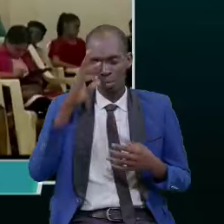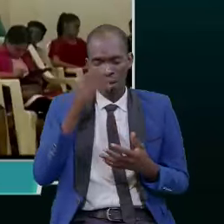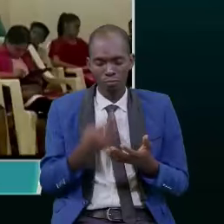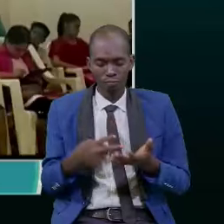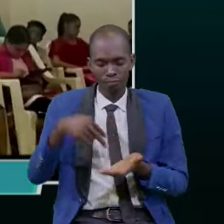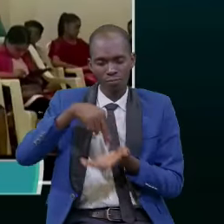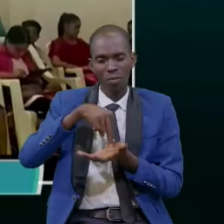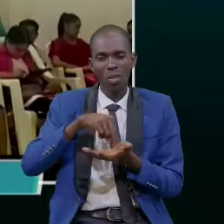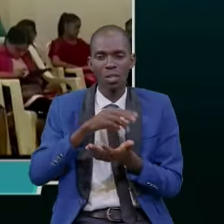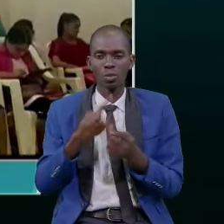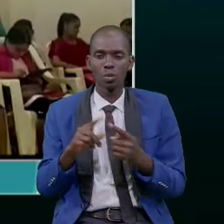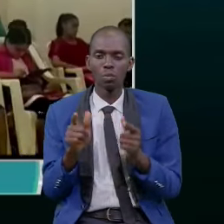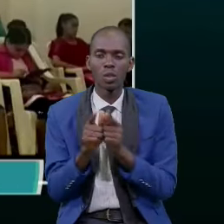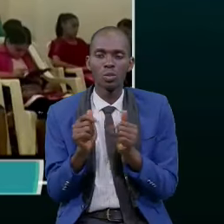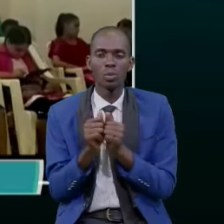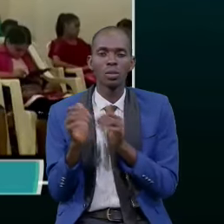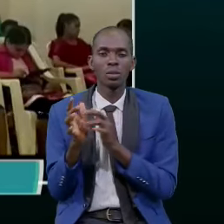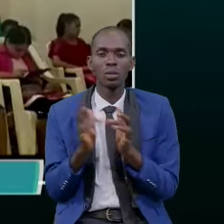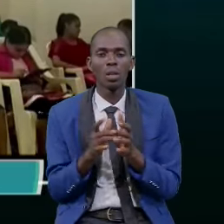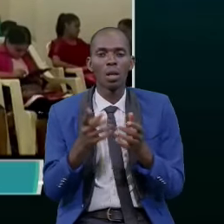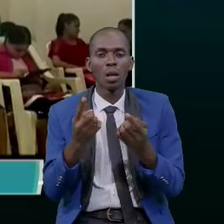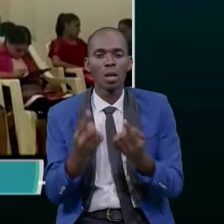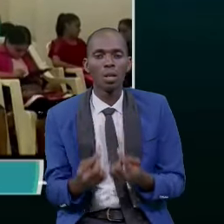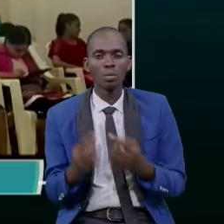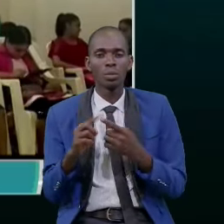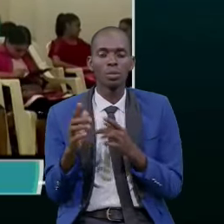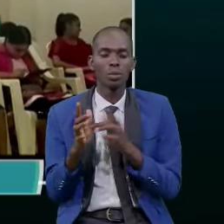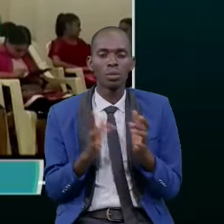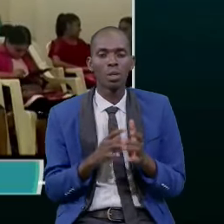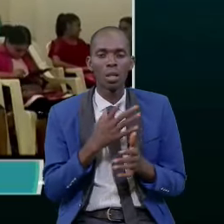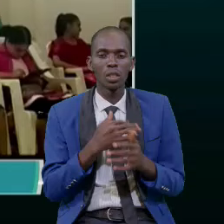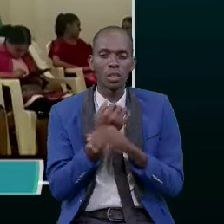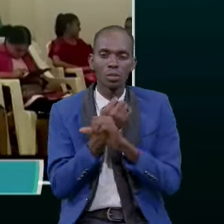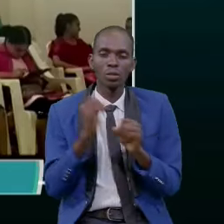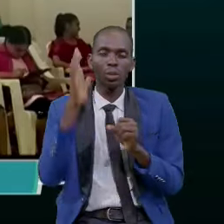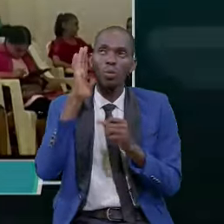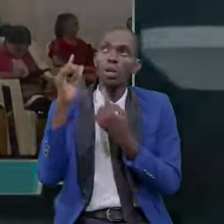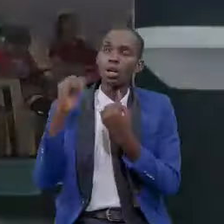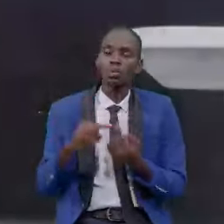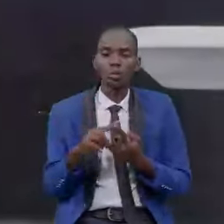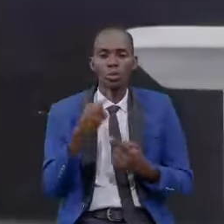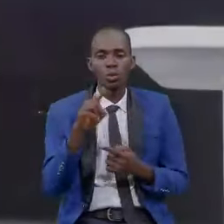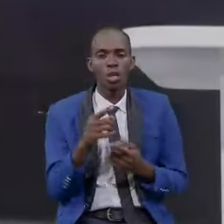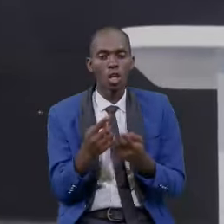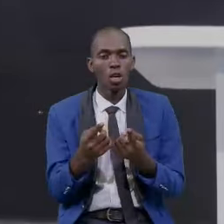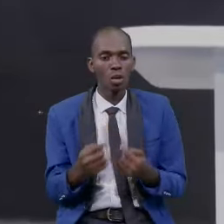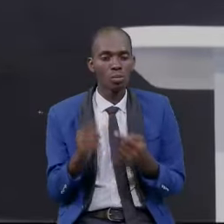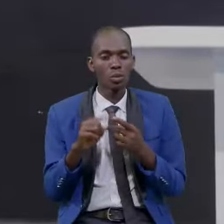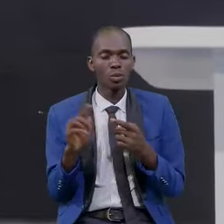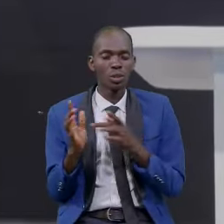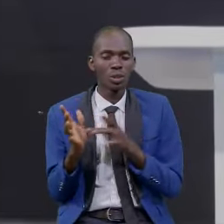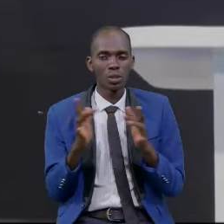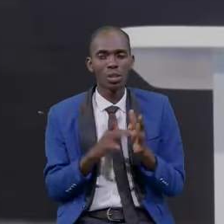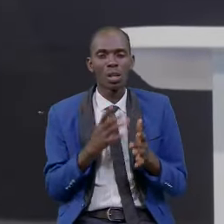do tonight. Come to Jesus and salvation will come. Come to Jesus and